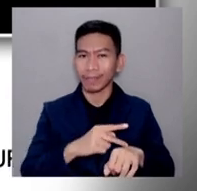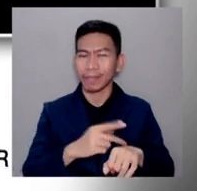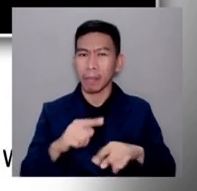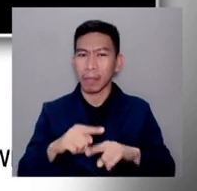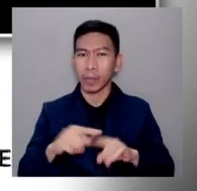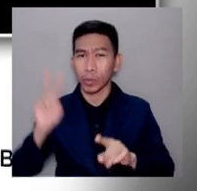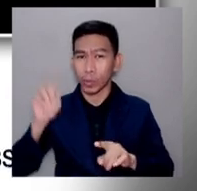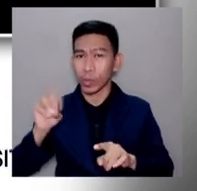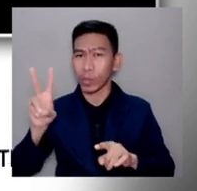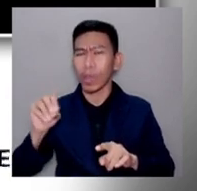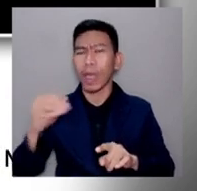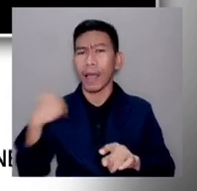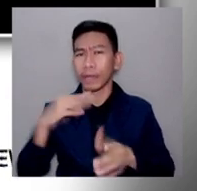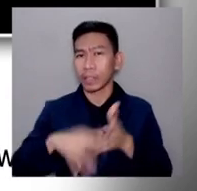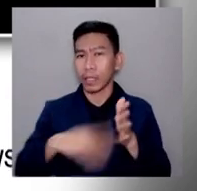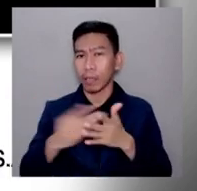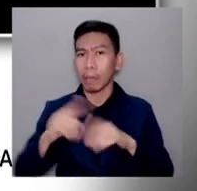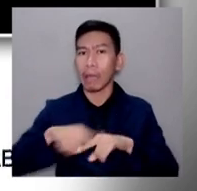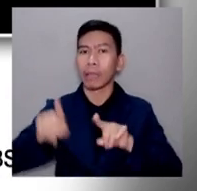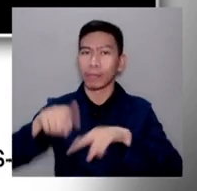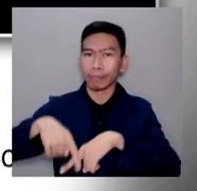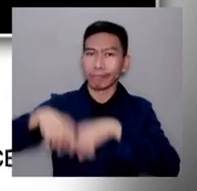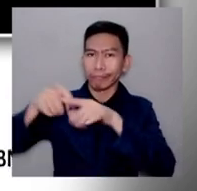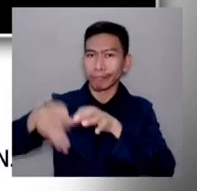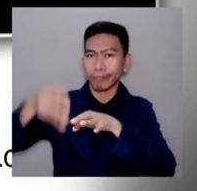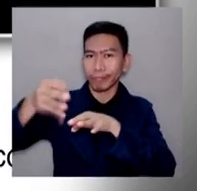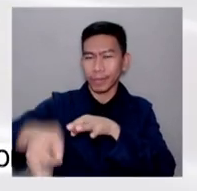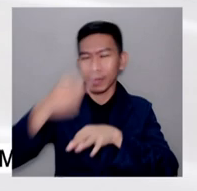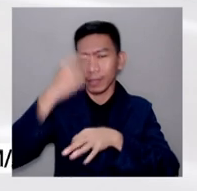due to the pandemic. For more on this story, head on over to